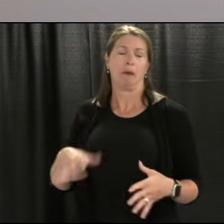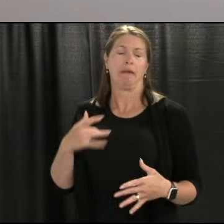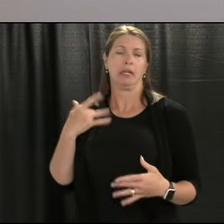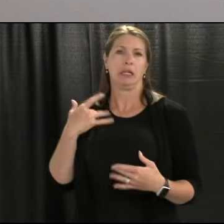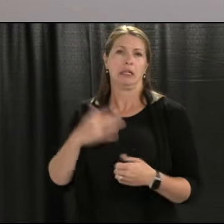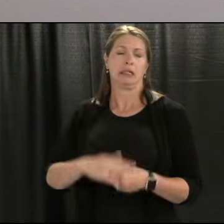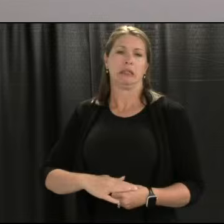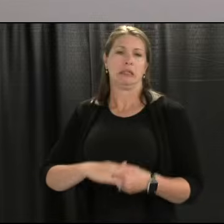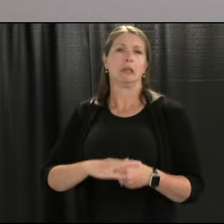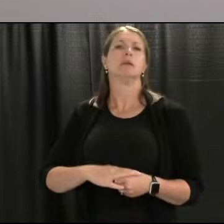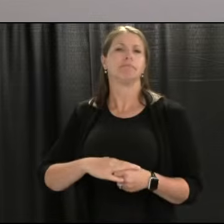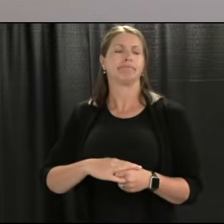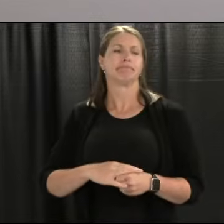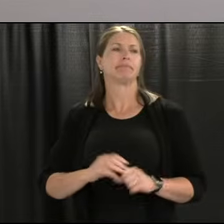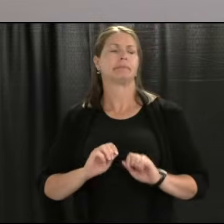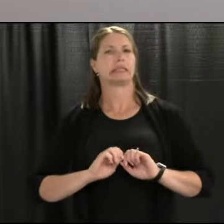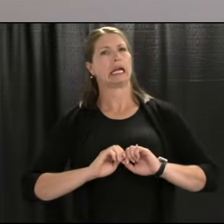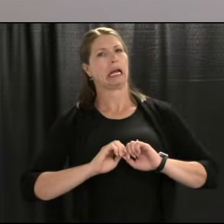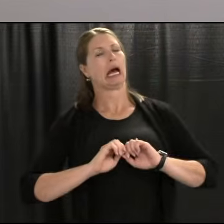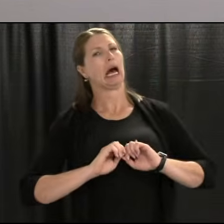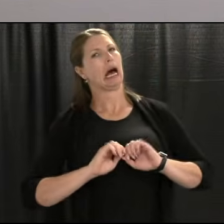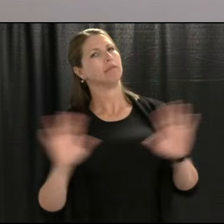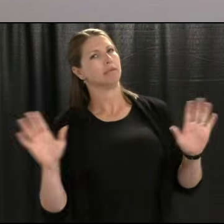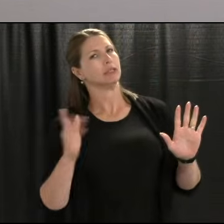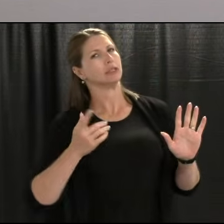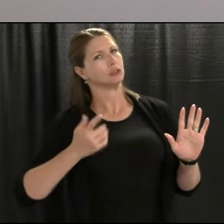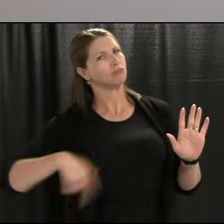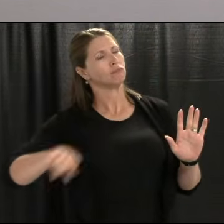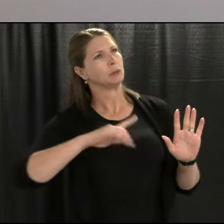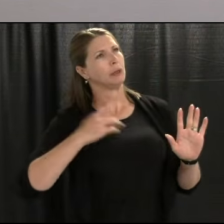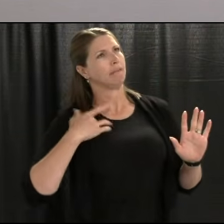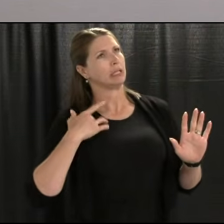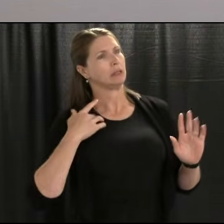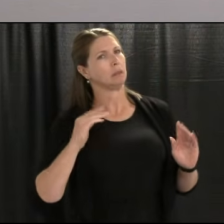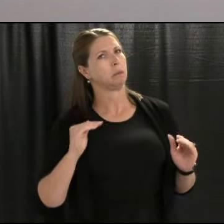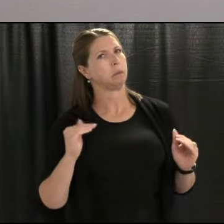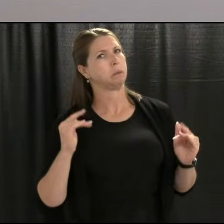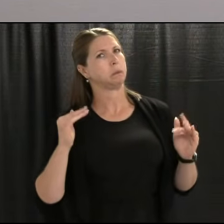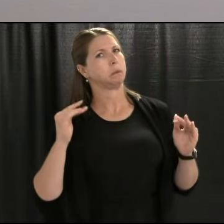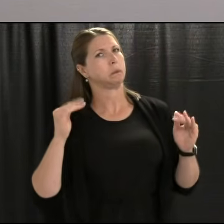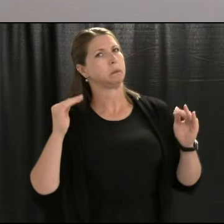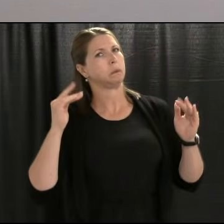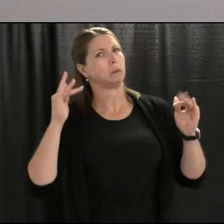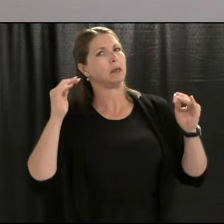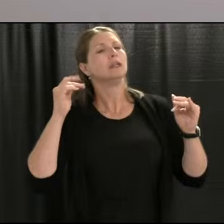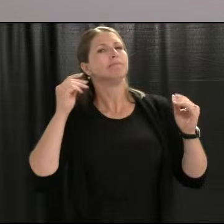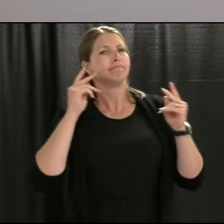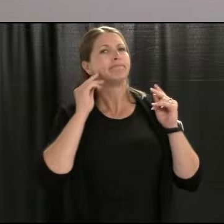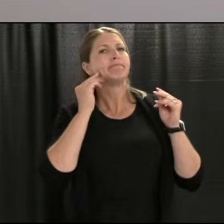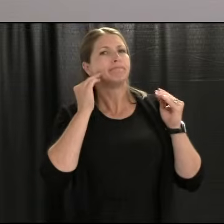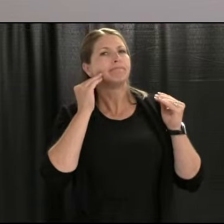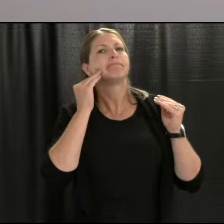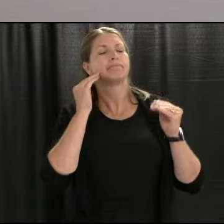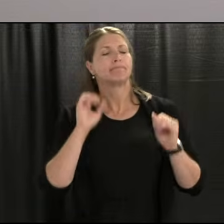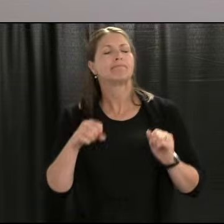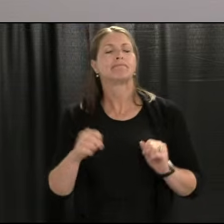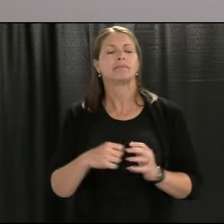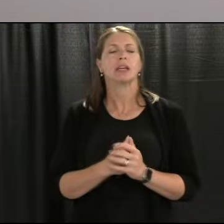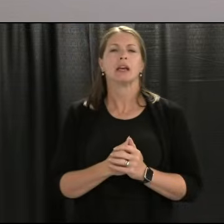Labradorians' level of anxiety continues to rise. But of course, I want to thank everybody who's doing tremendous work, dangerous